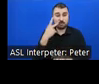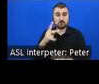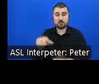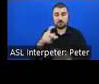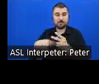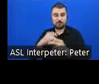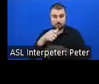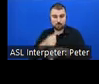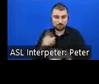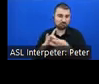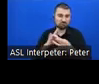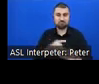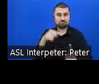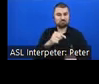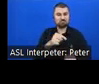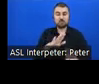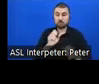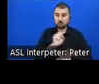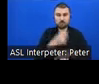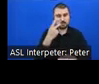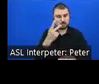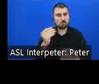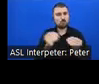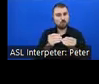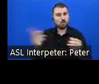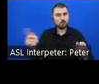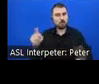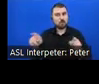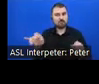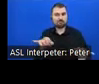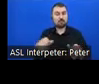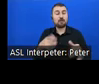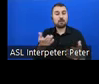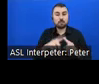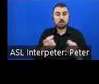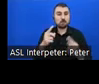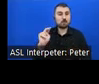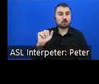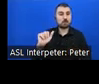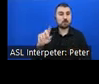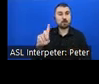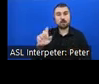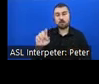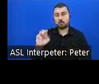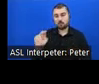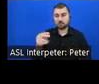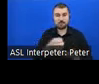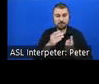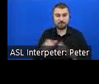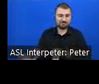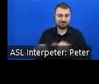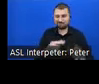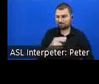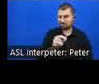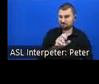Gross's own work. When I show more of his pieces, you will see that. Nodelman was also a collector like Gross,